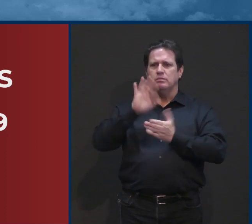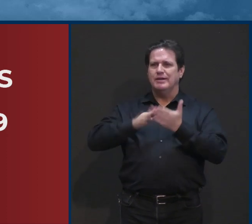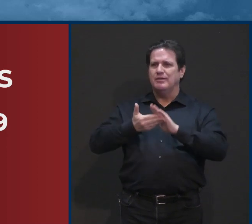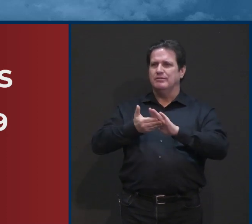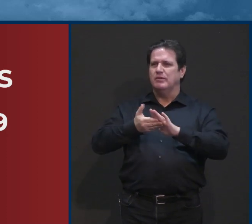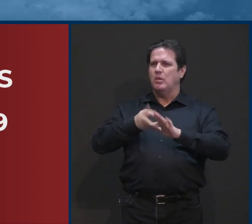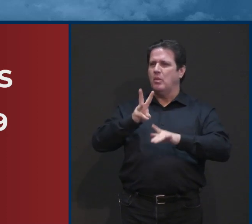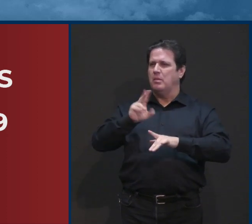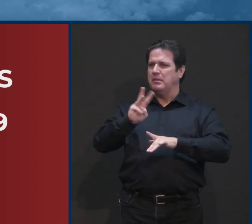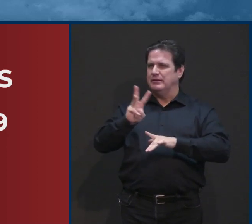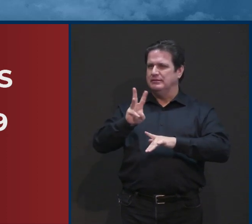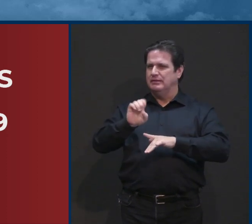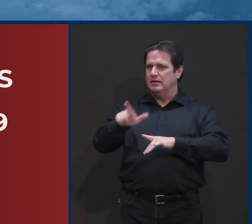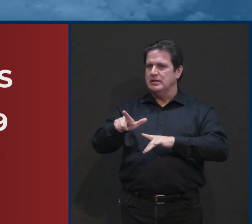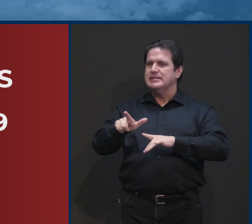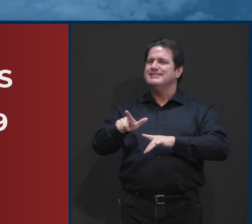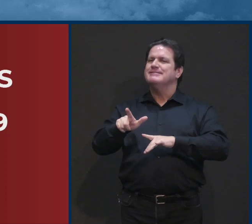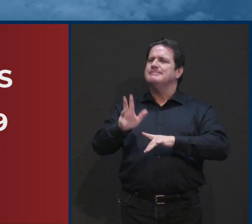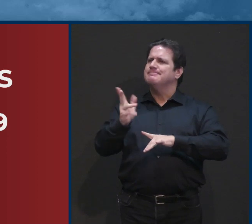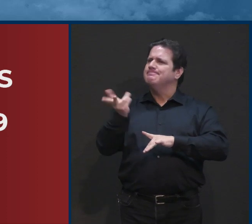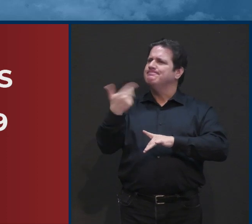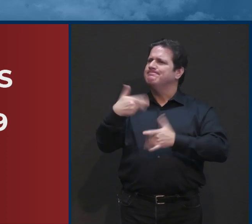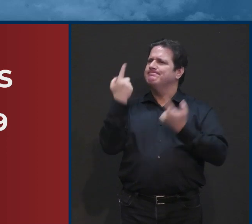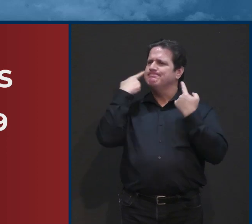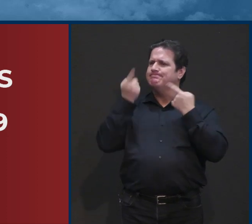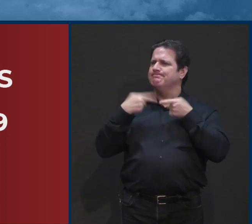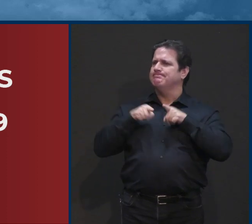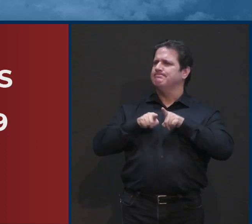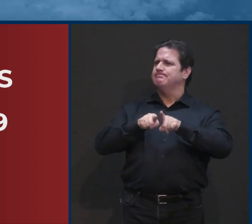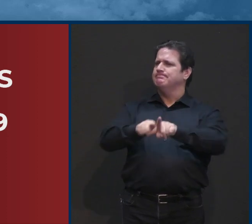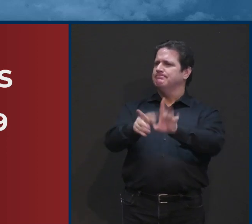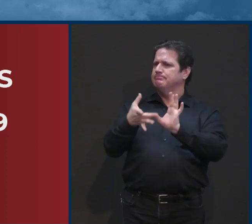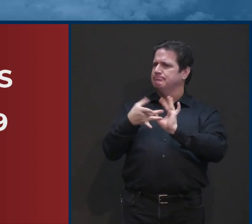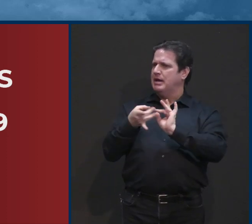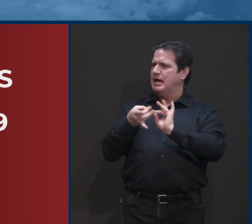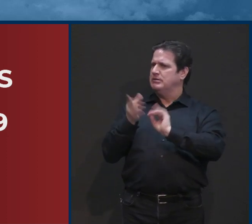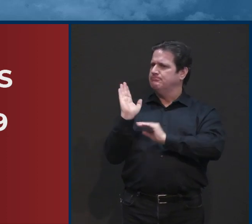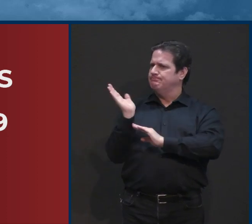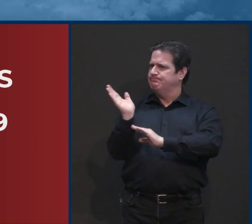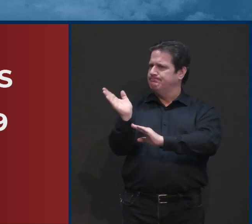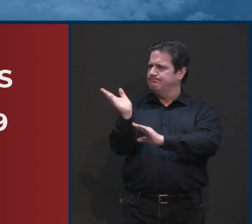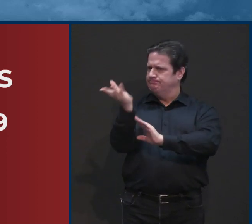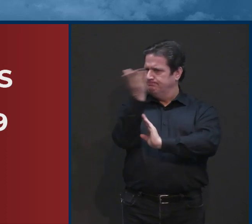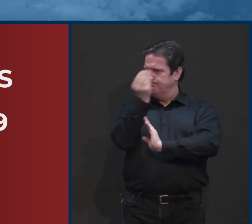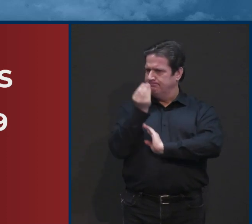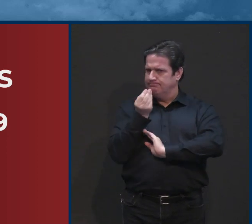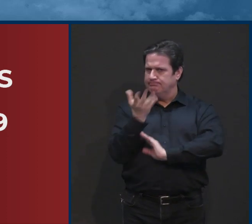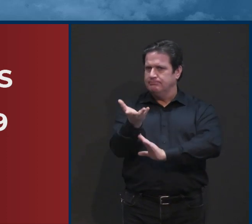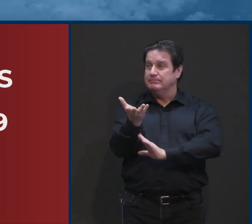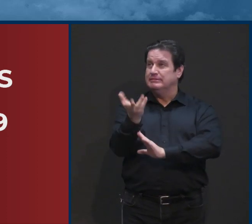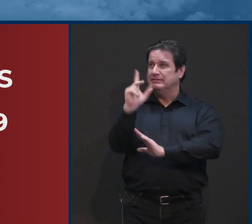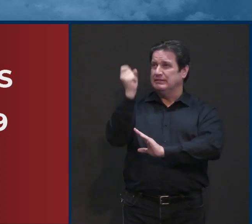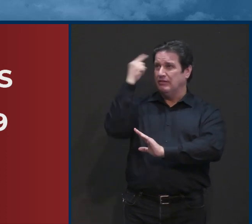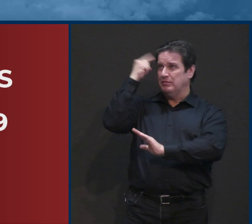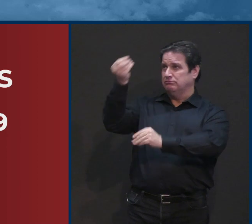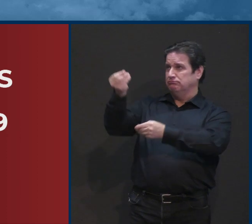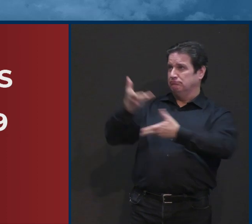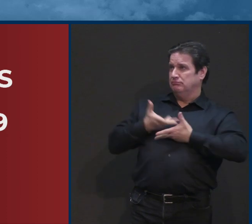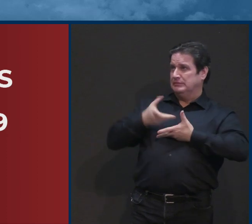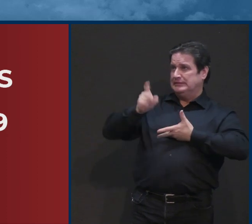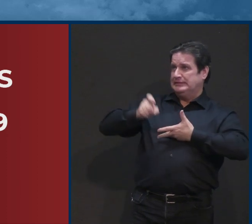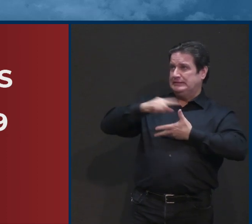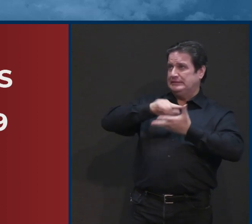governor. We're kind of unified in our message that what we needed from the federal government